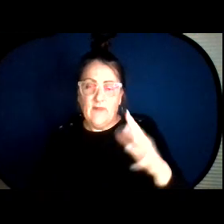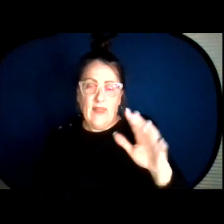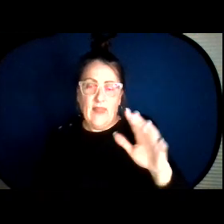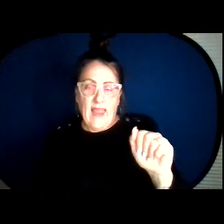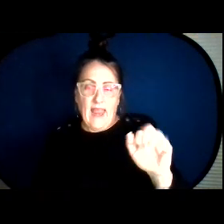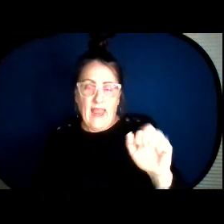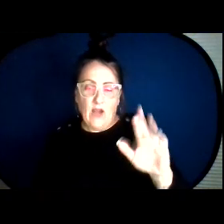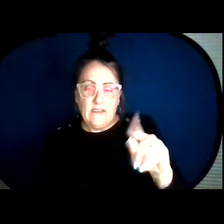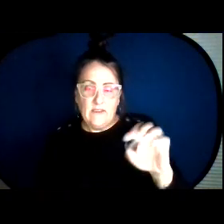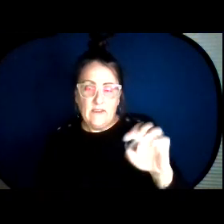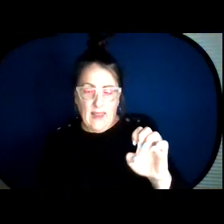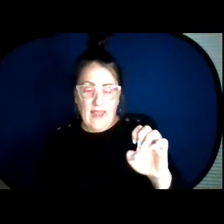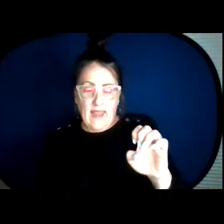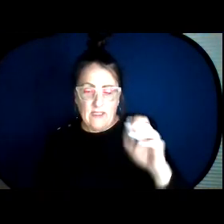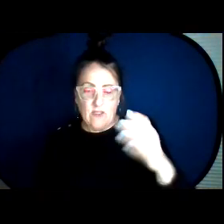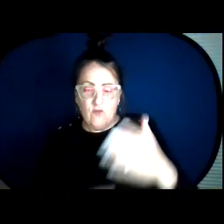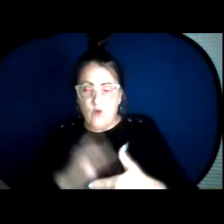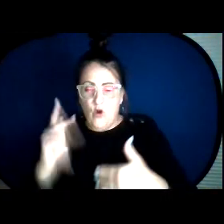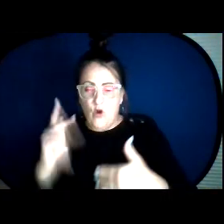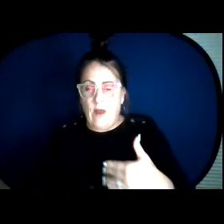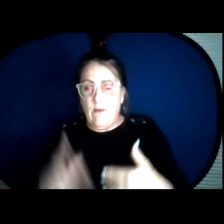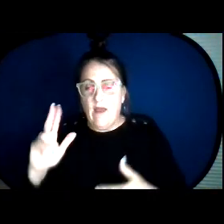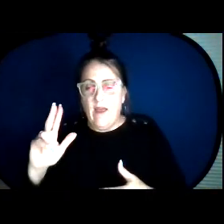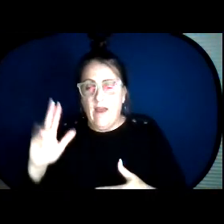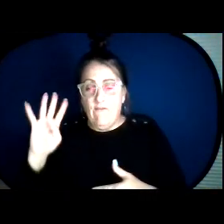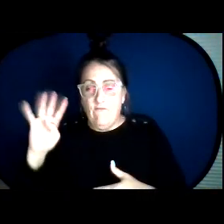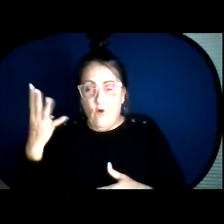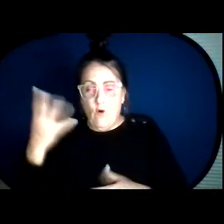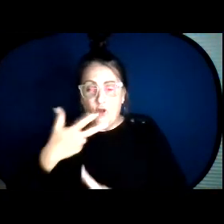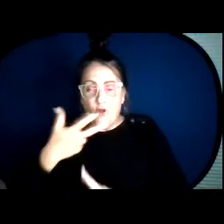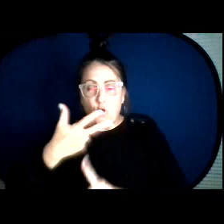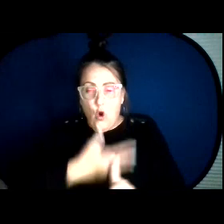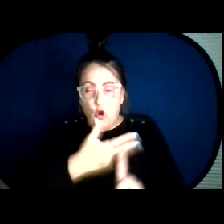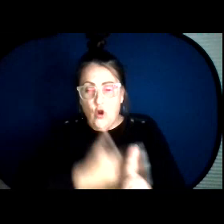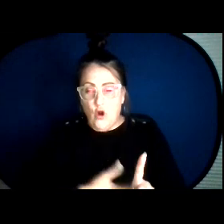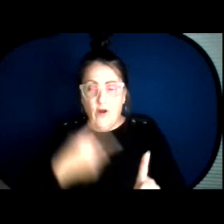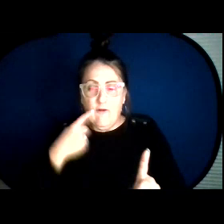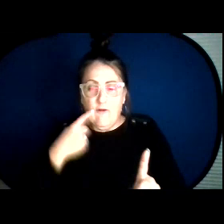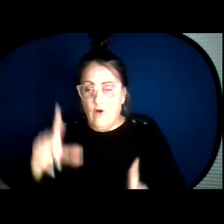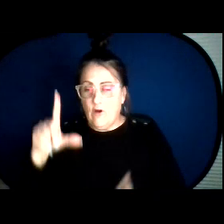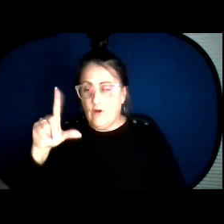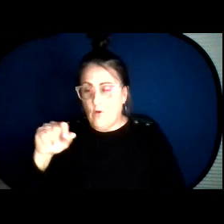the fourth quarter of fiscal year 24-25. Next slide.